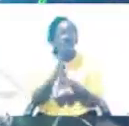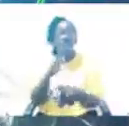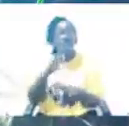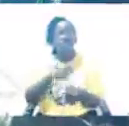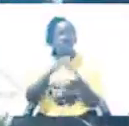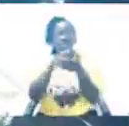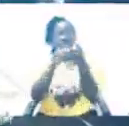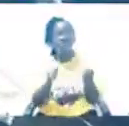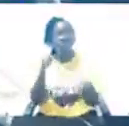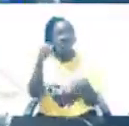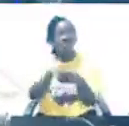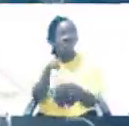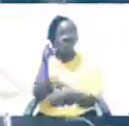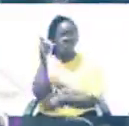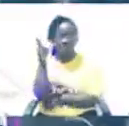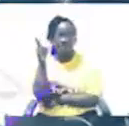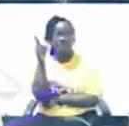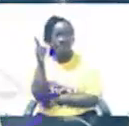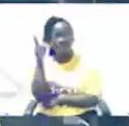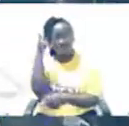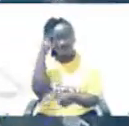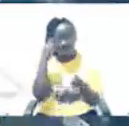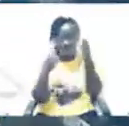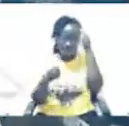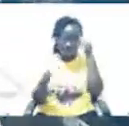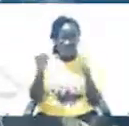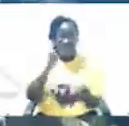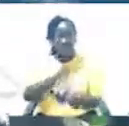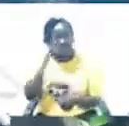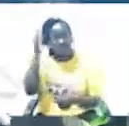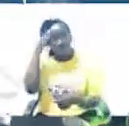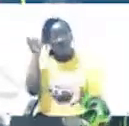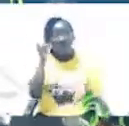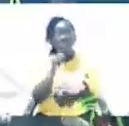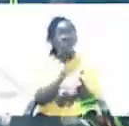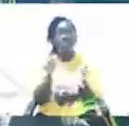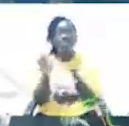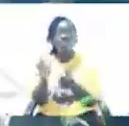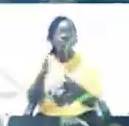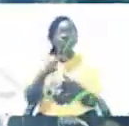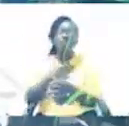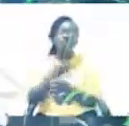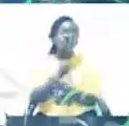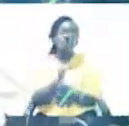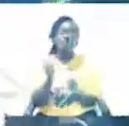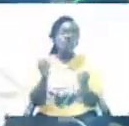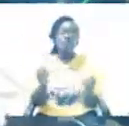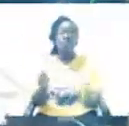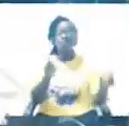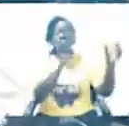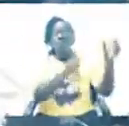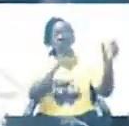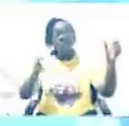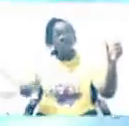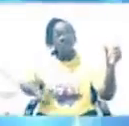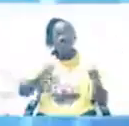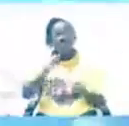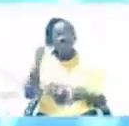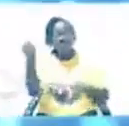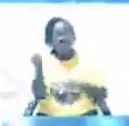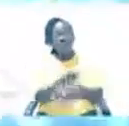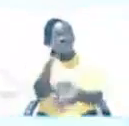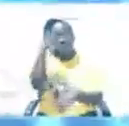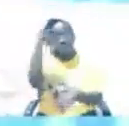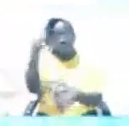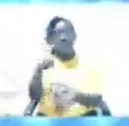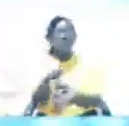at somebody beside you and help them and bring them. For I know that Jesus is my Savior. The Lord is